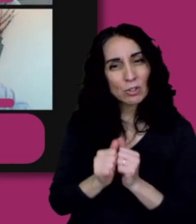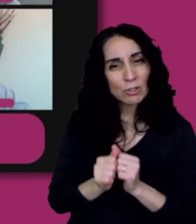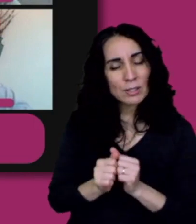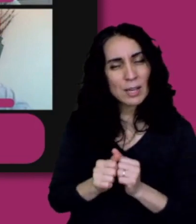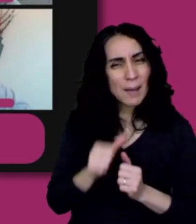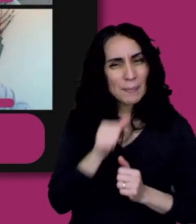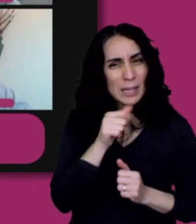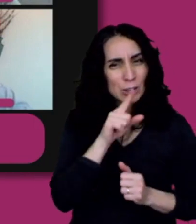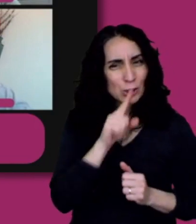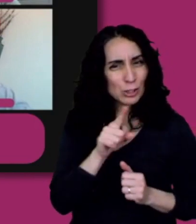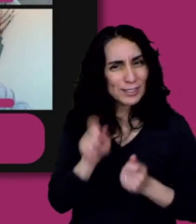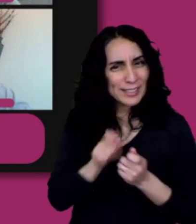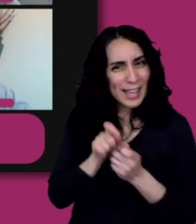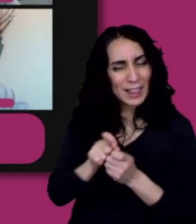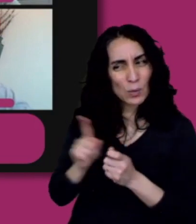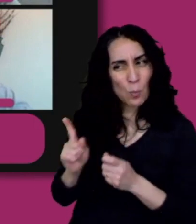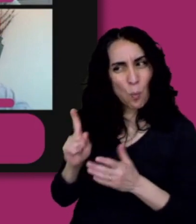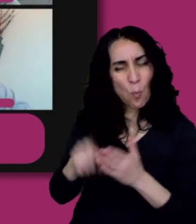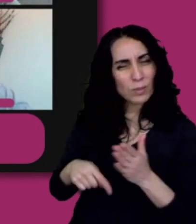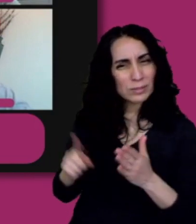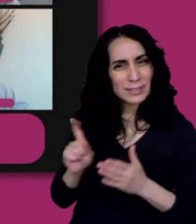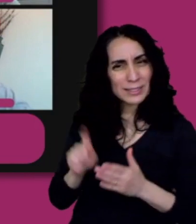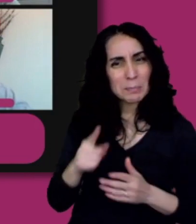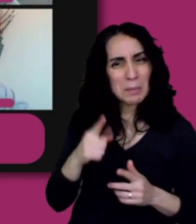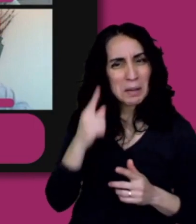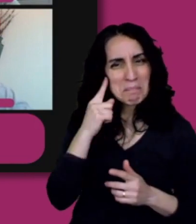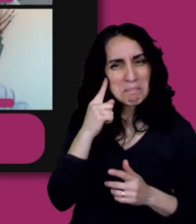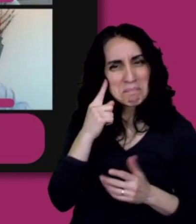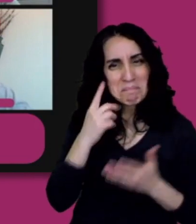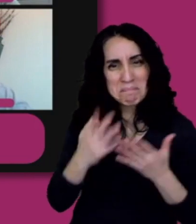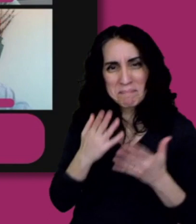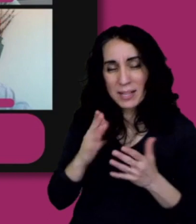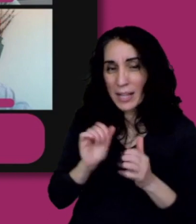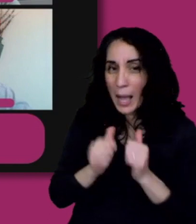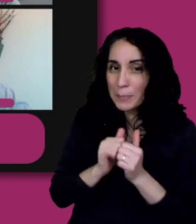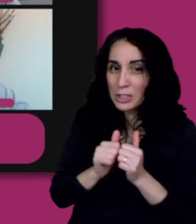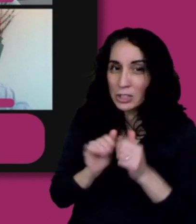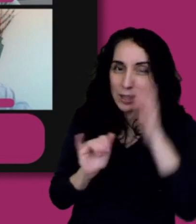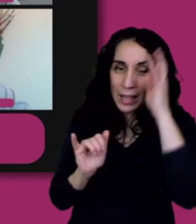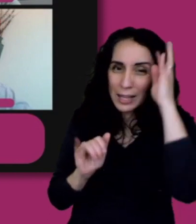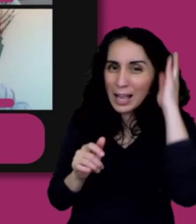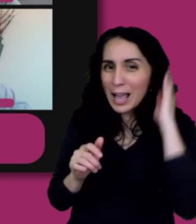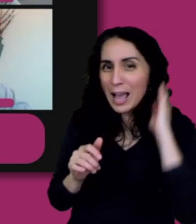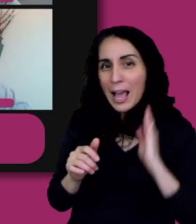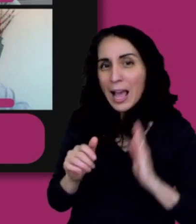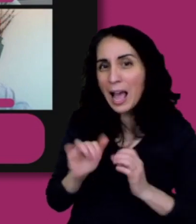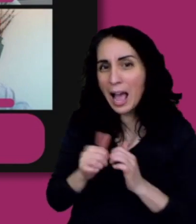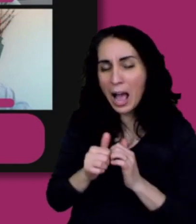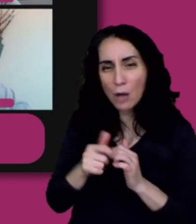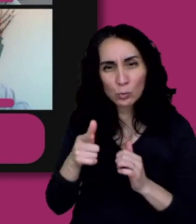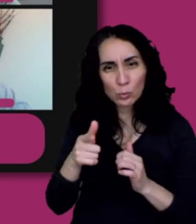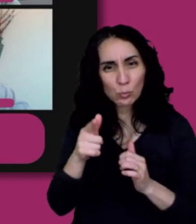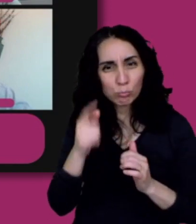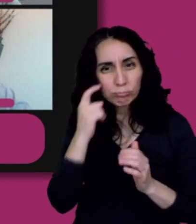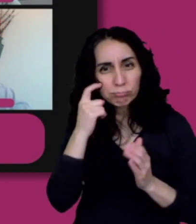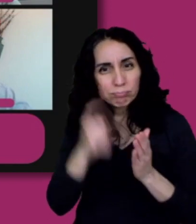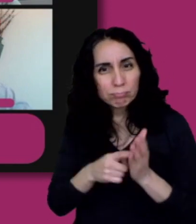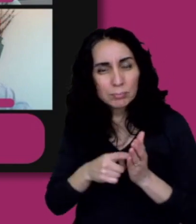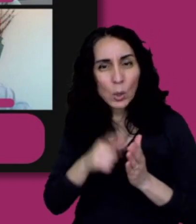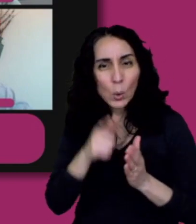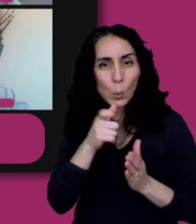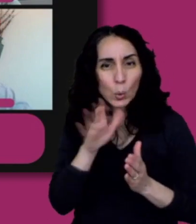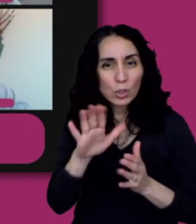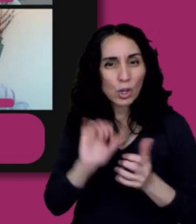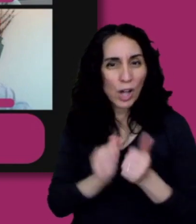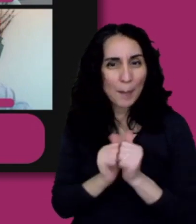I'm not sure exactly how she means this, but there's sort of a couple of ways I can imagine a competition as to how do you identify who